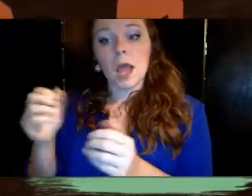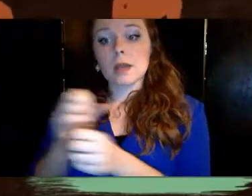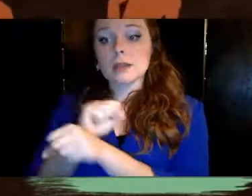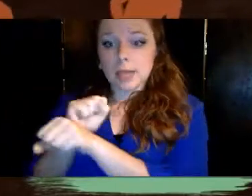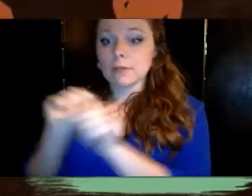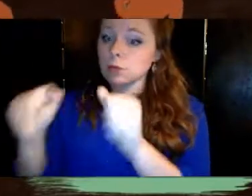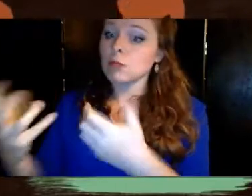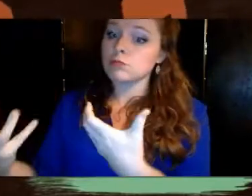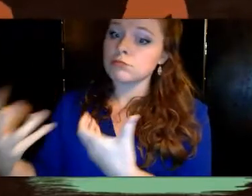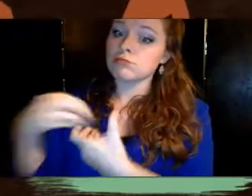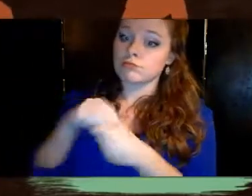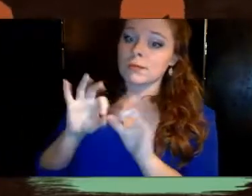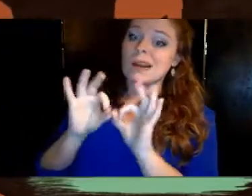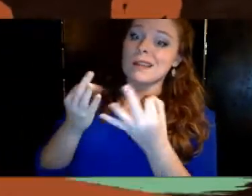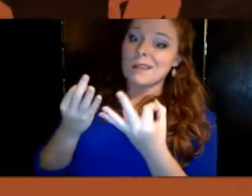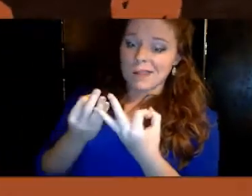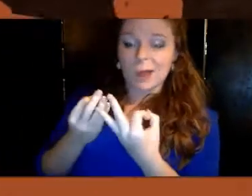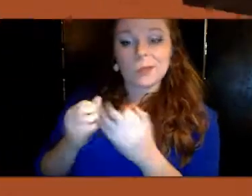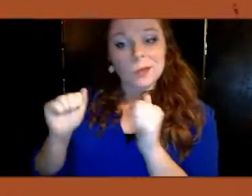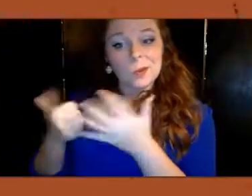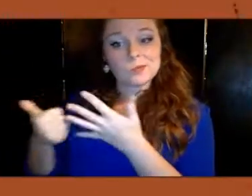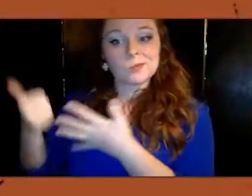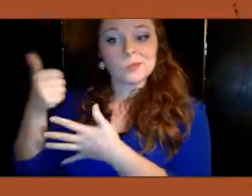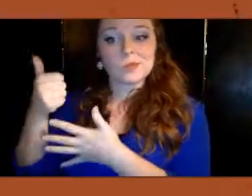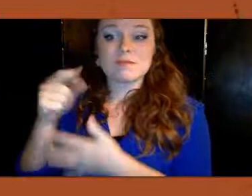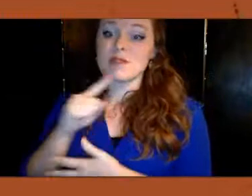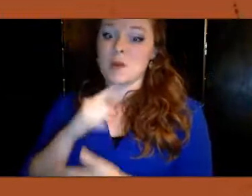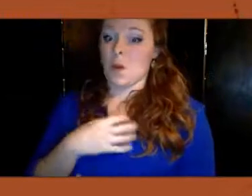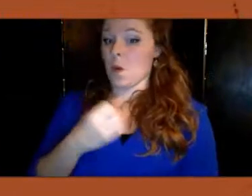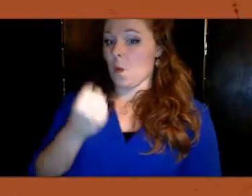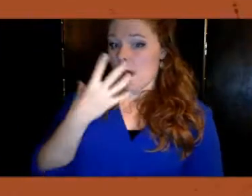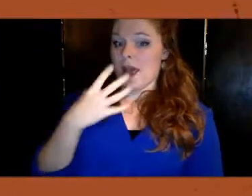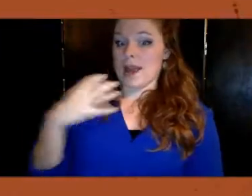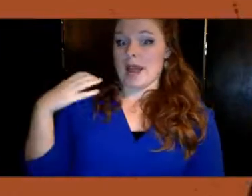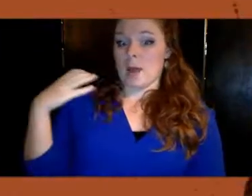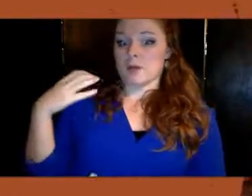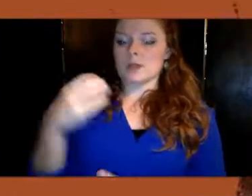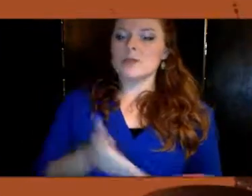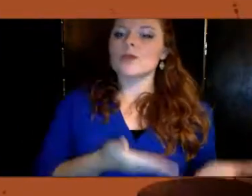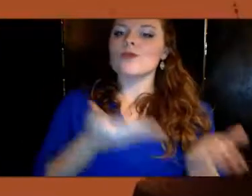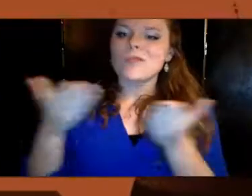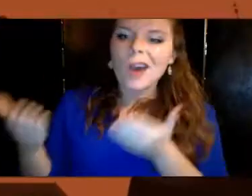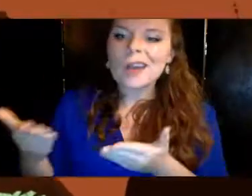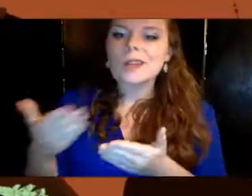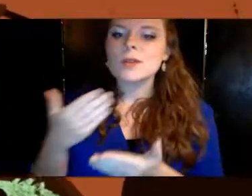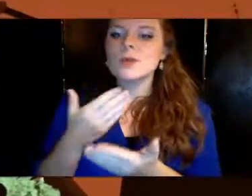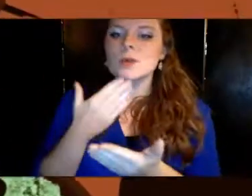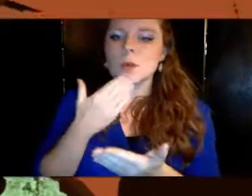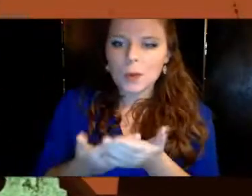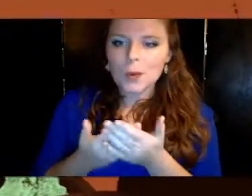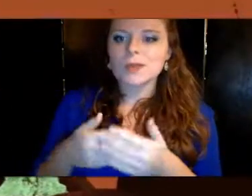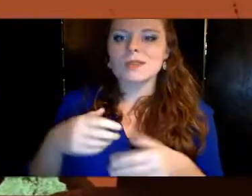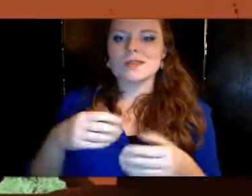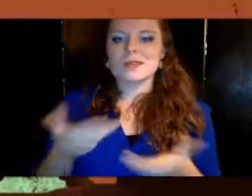own land, and even rise to positions of power. But when white captains came offering manufactured goods, weapons, and rum